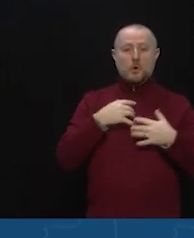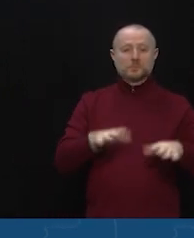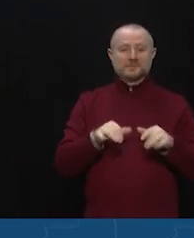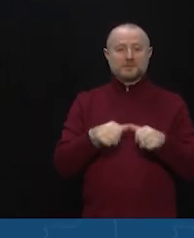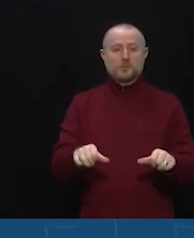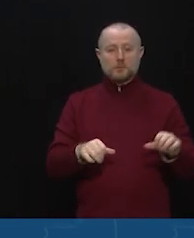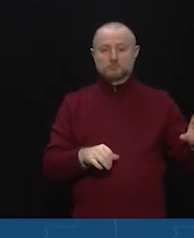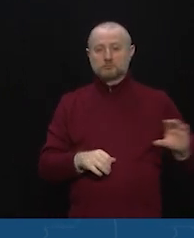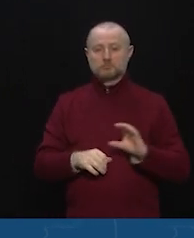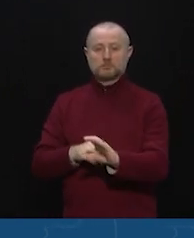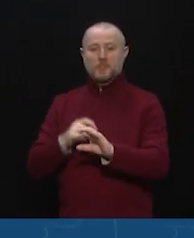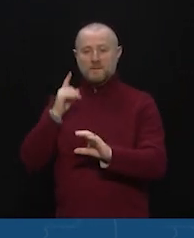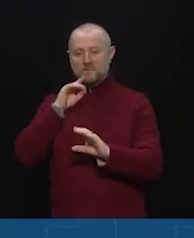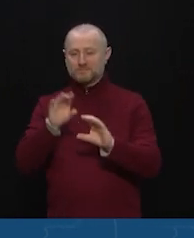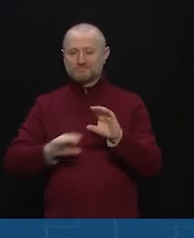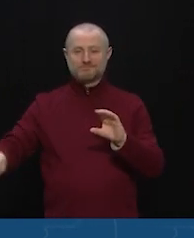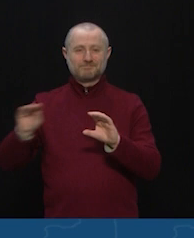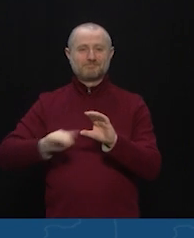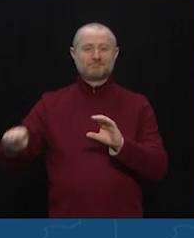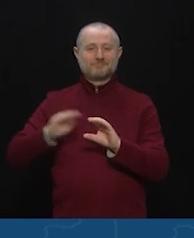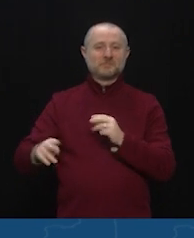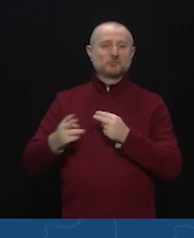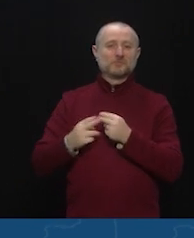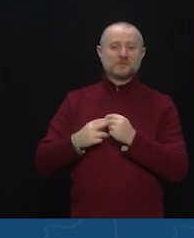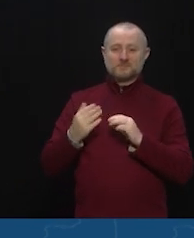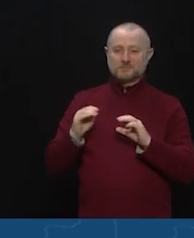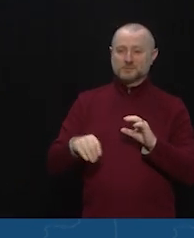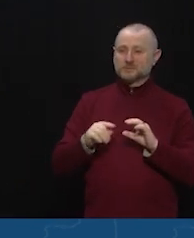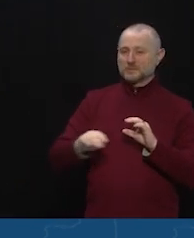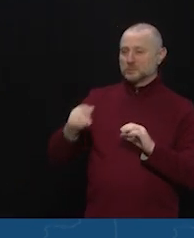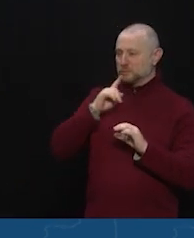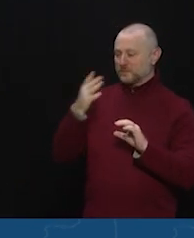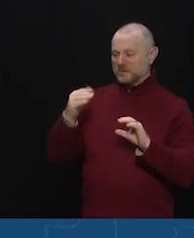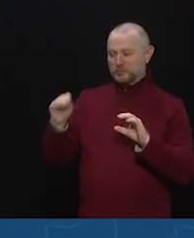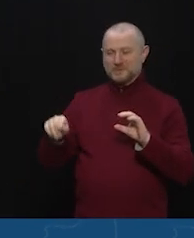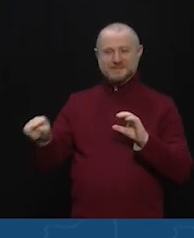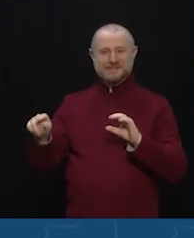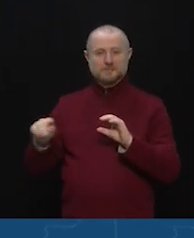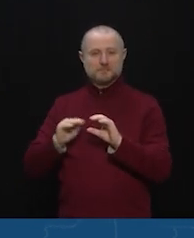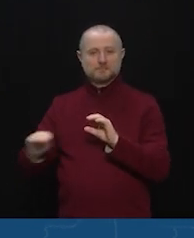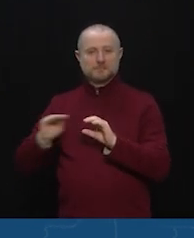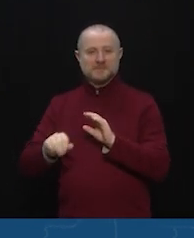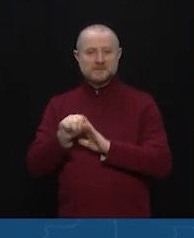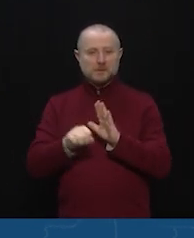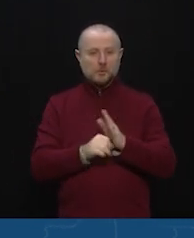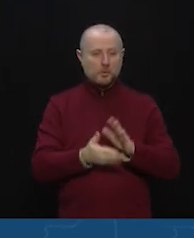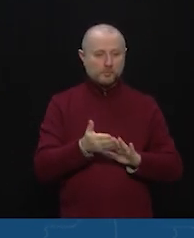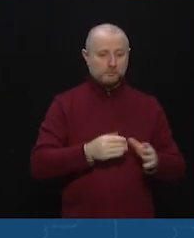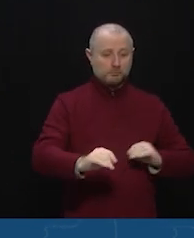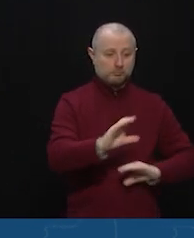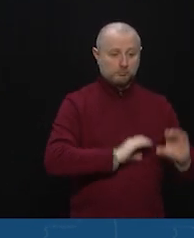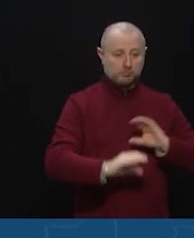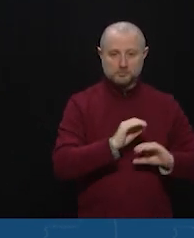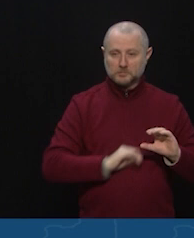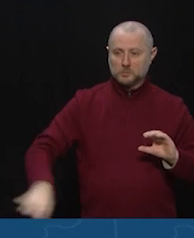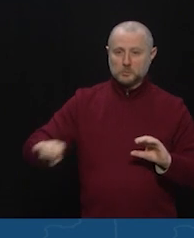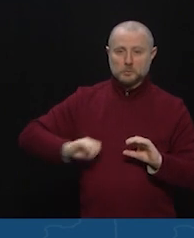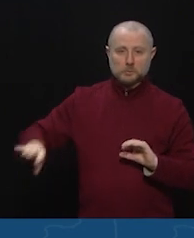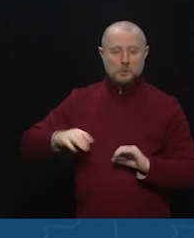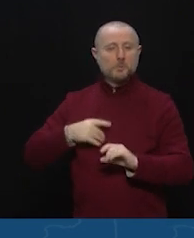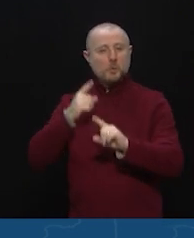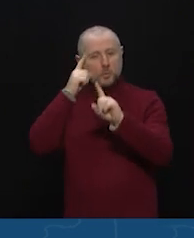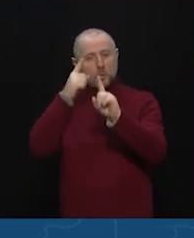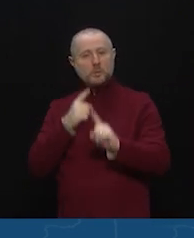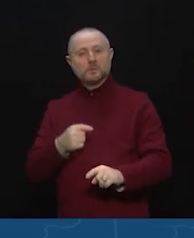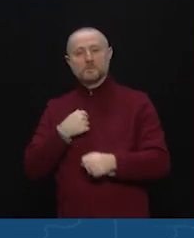the reserve funds to get to the 15% state operating funds reserve target by 2025. So